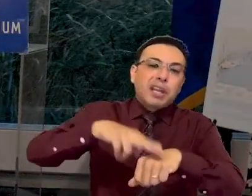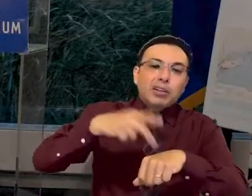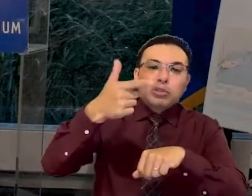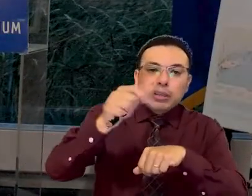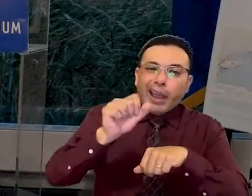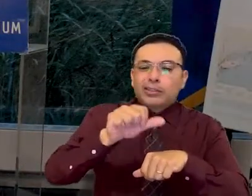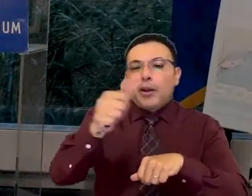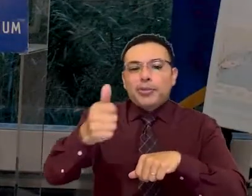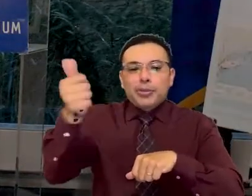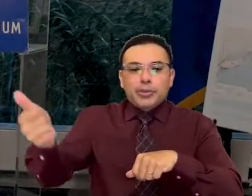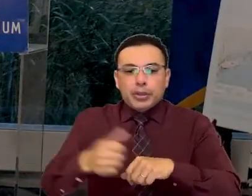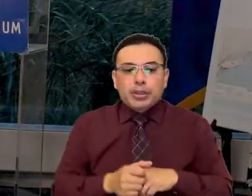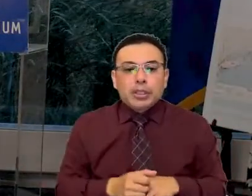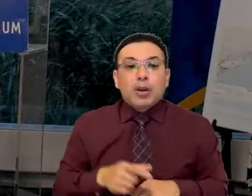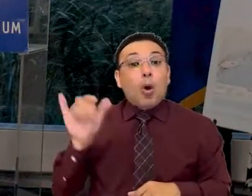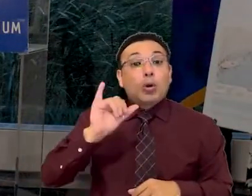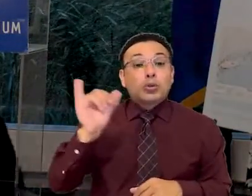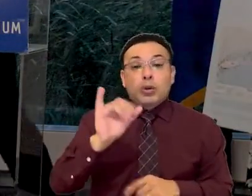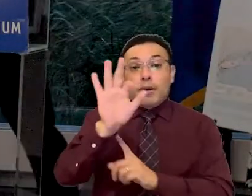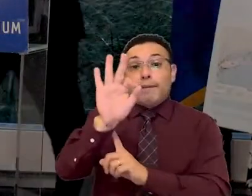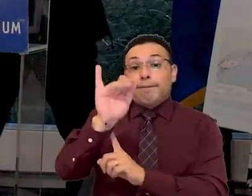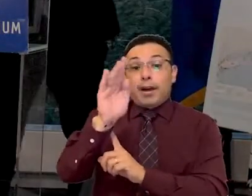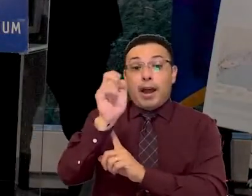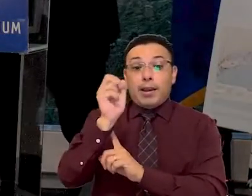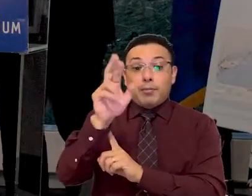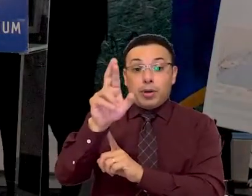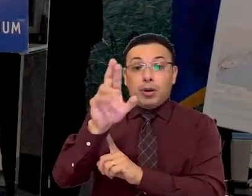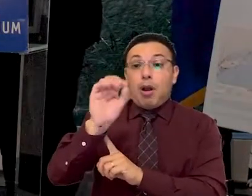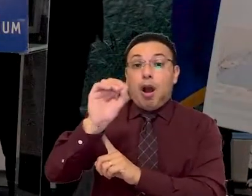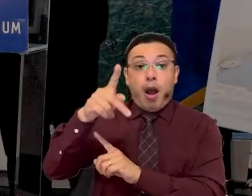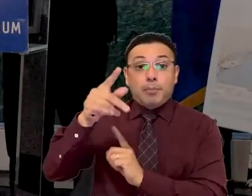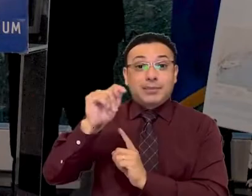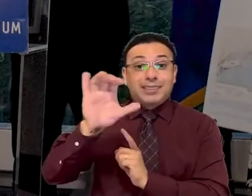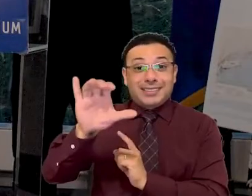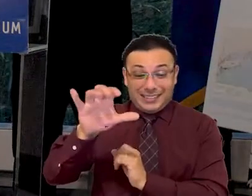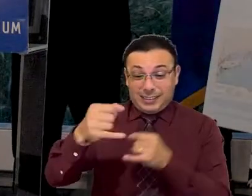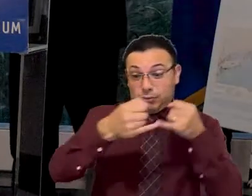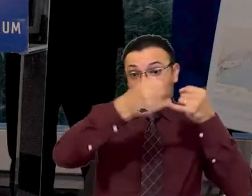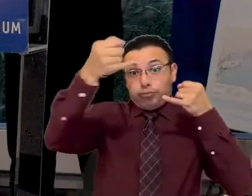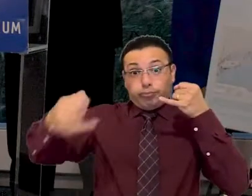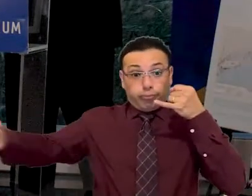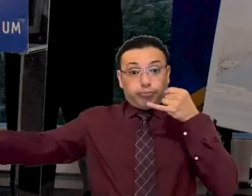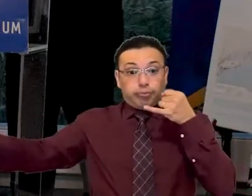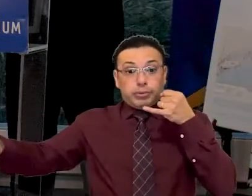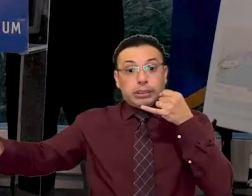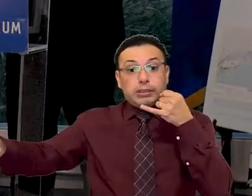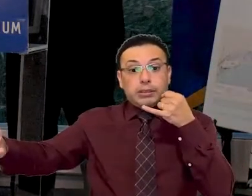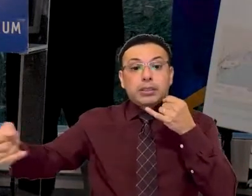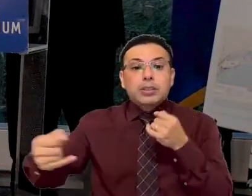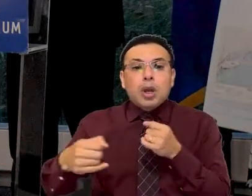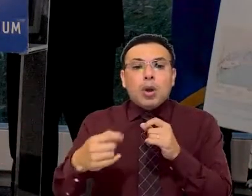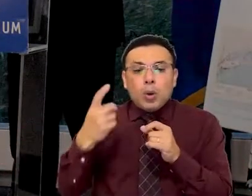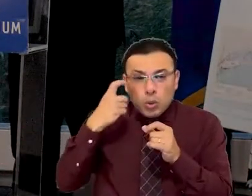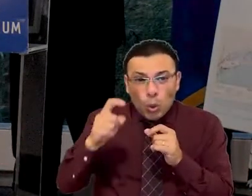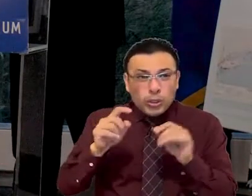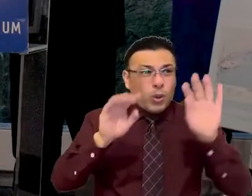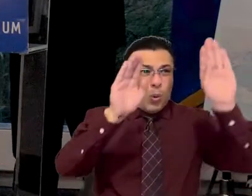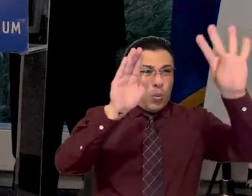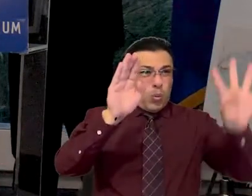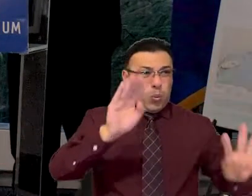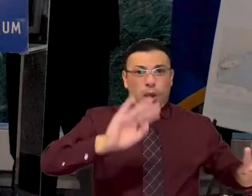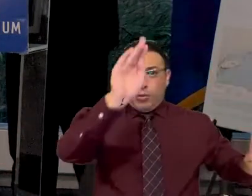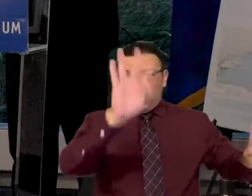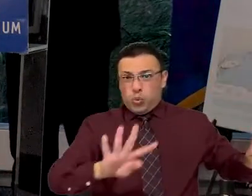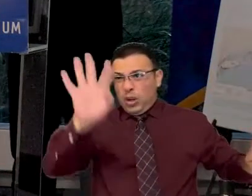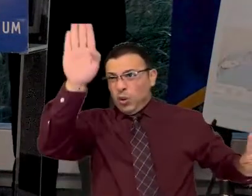optic cable that crosses the Atlantic, and you can see we've worked to follow those existing routes as much as possible,